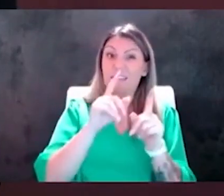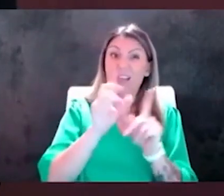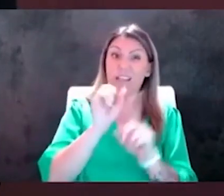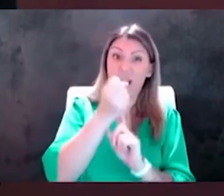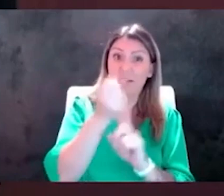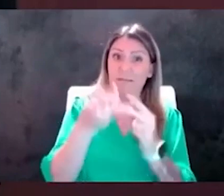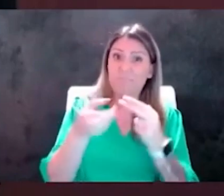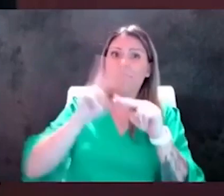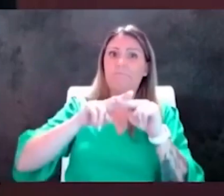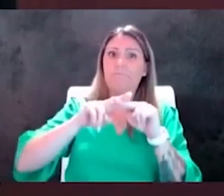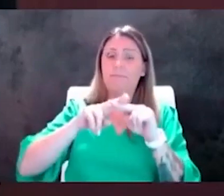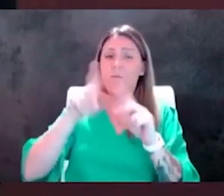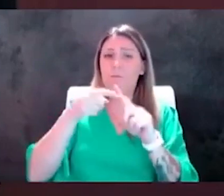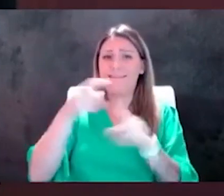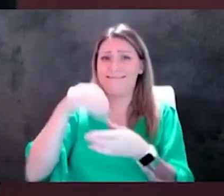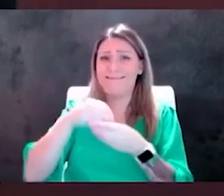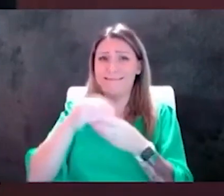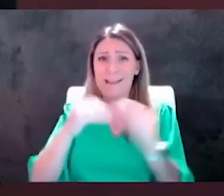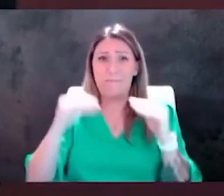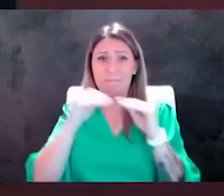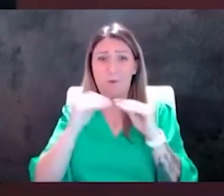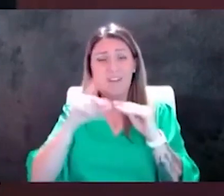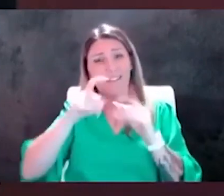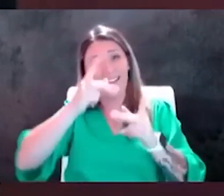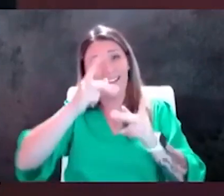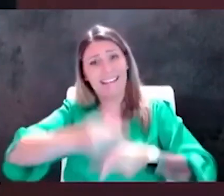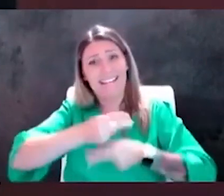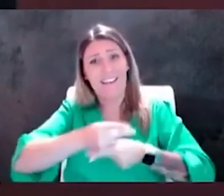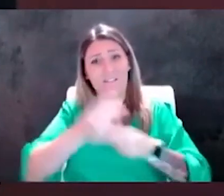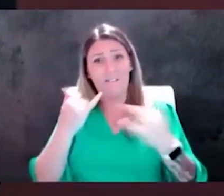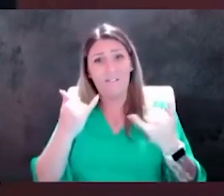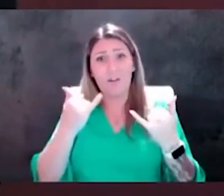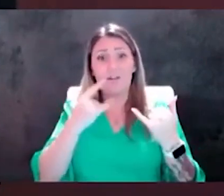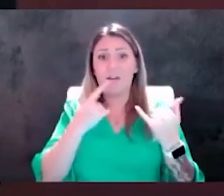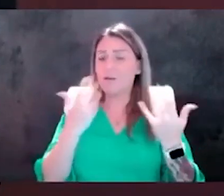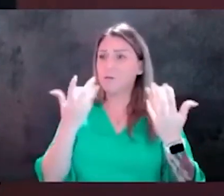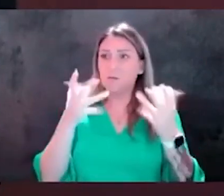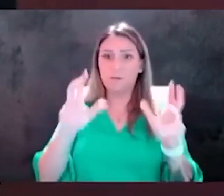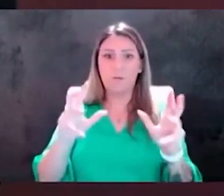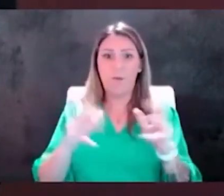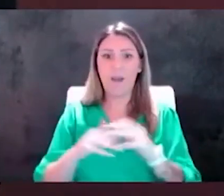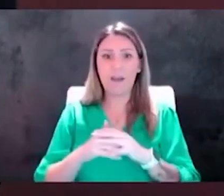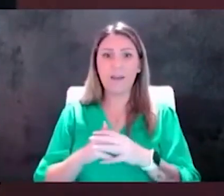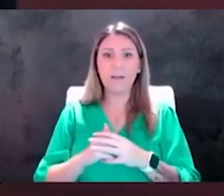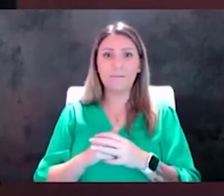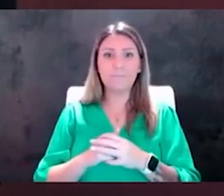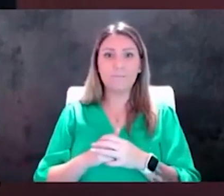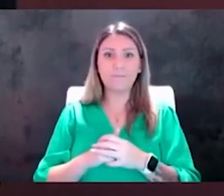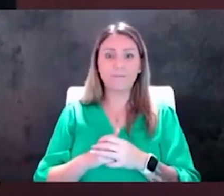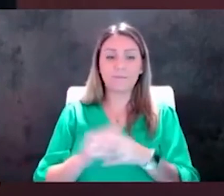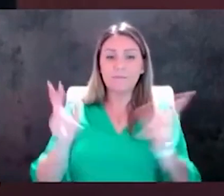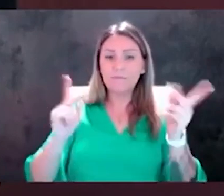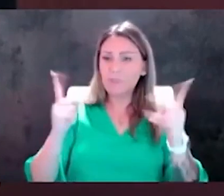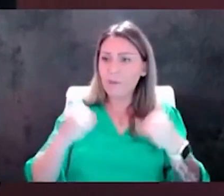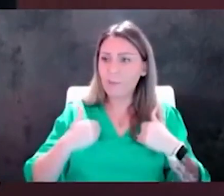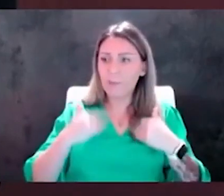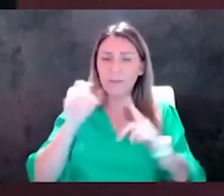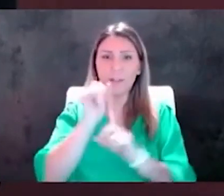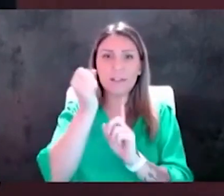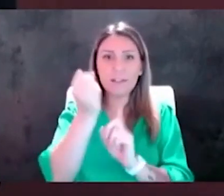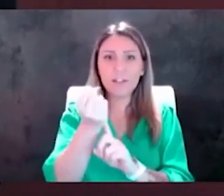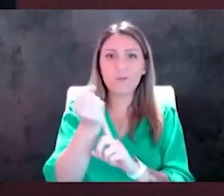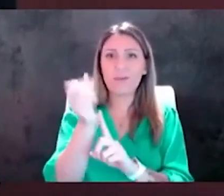that's what we have to be careful about because we don't want to have people have the kind of situation that Mikayla